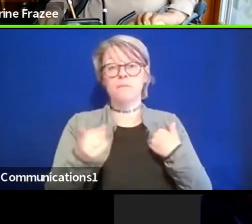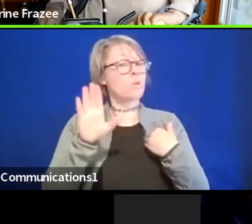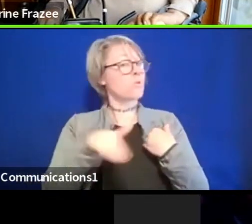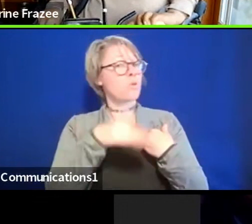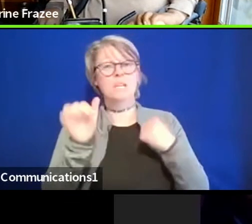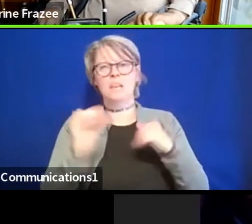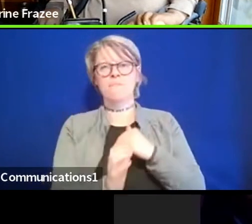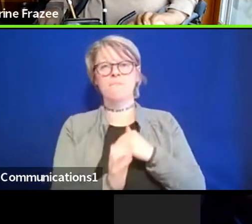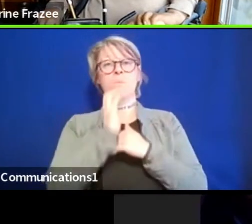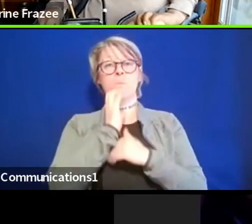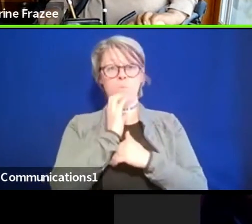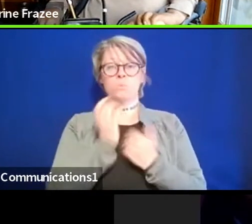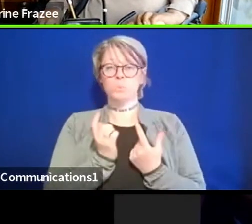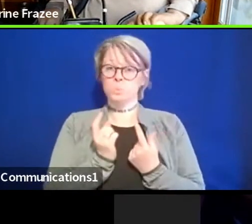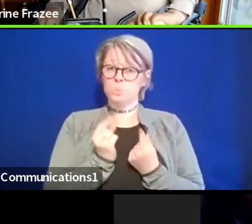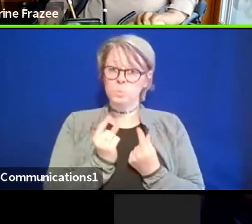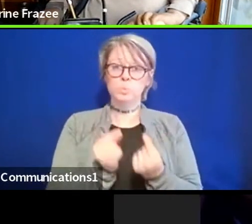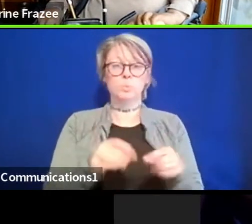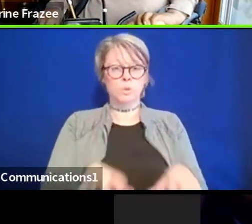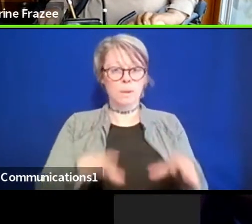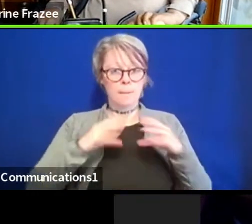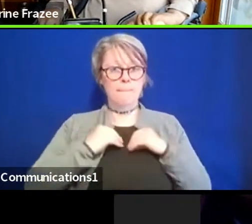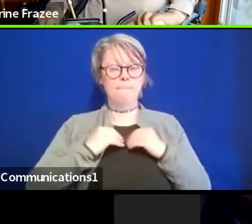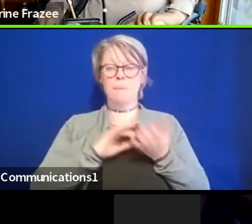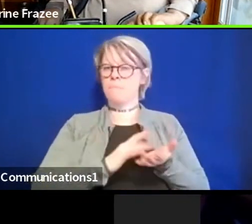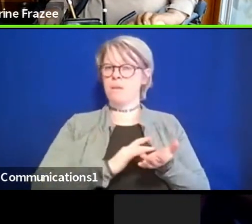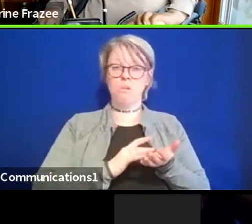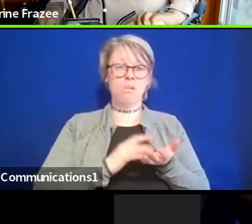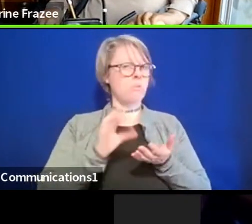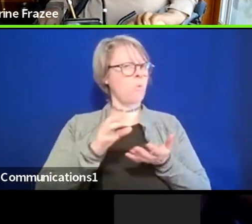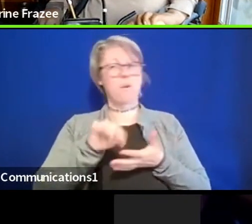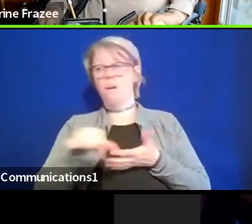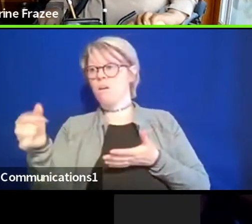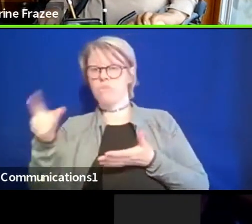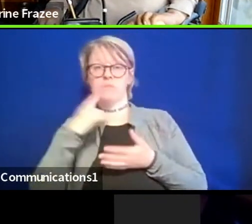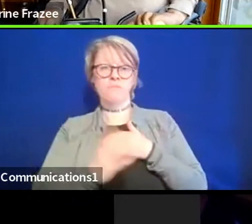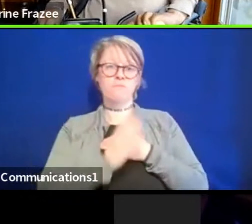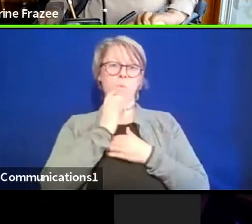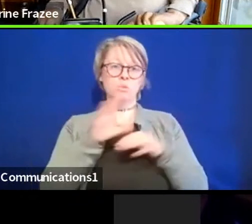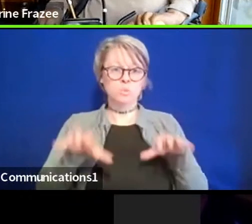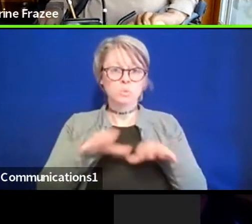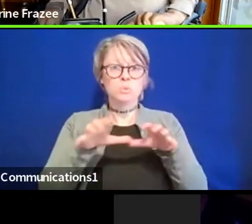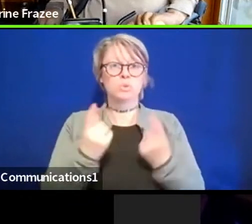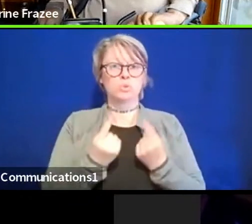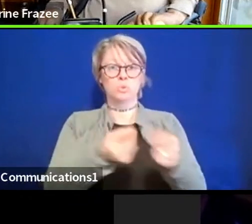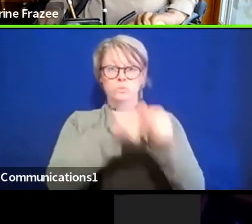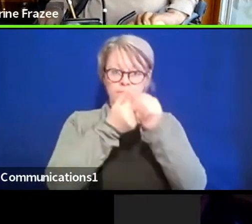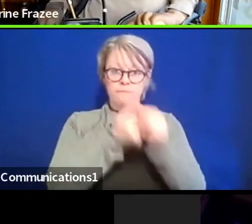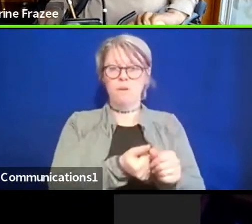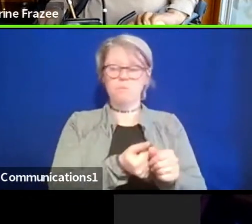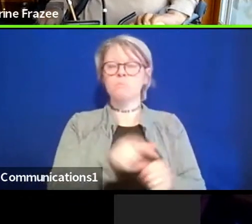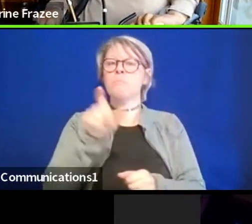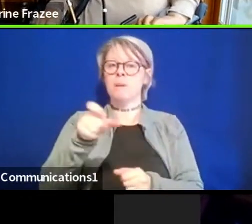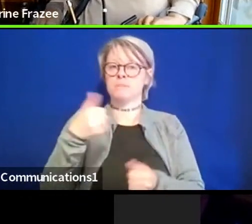can do anything, whether it's medically or otherwise, to our bodies without our